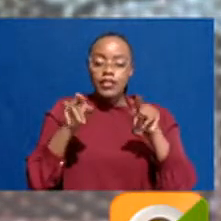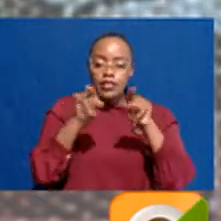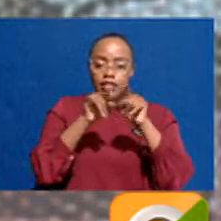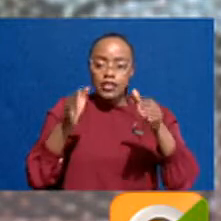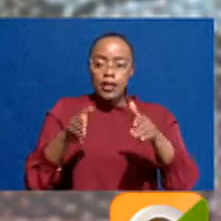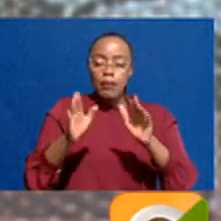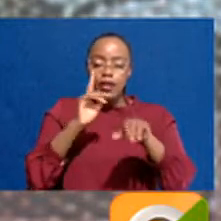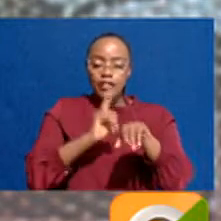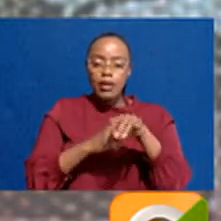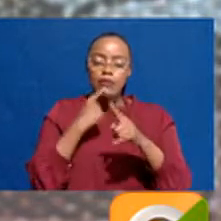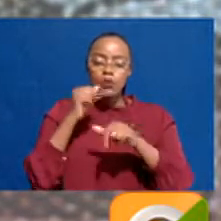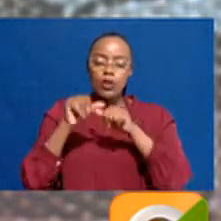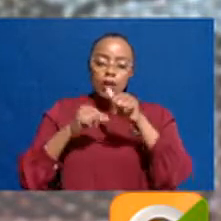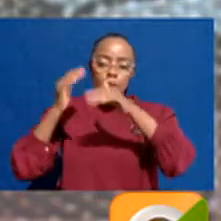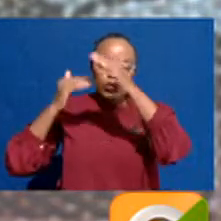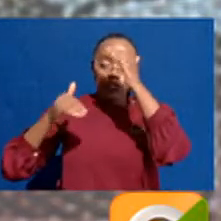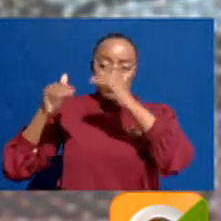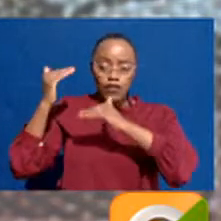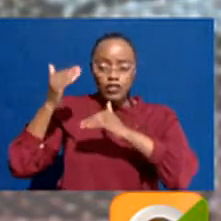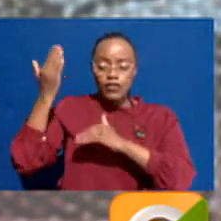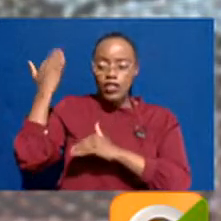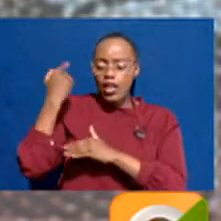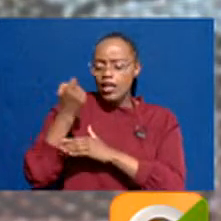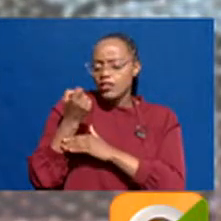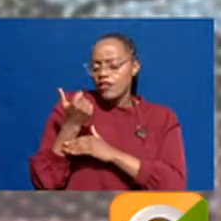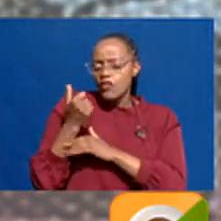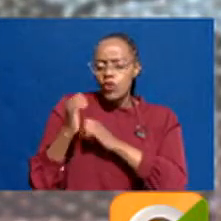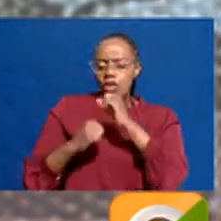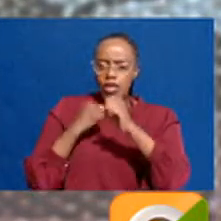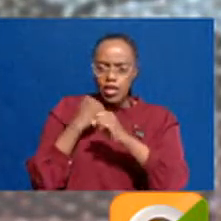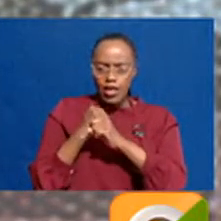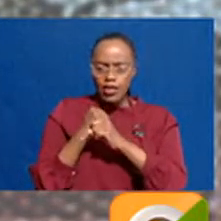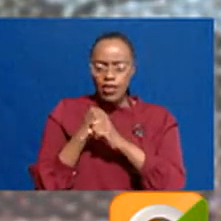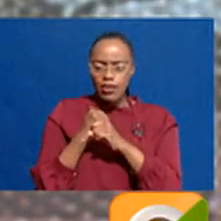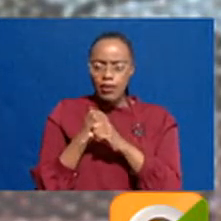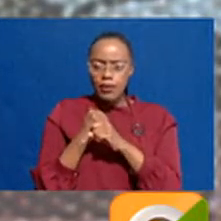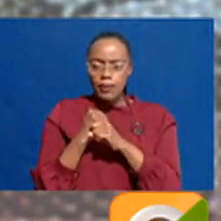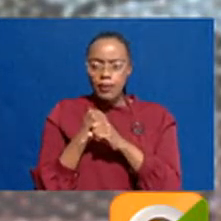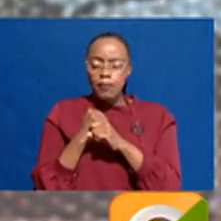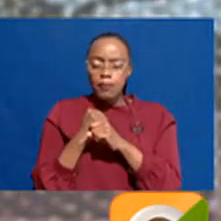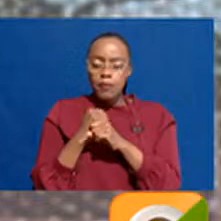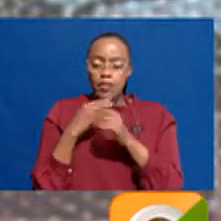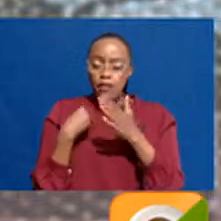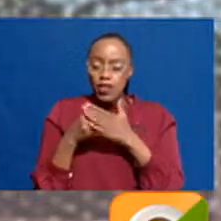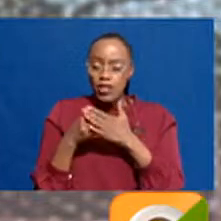way when it comes to the universities, for the last few years,